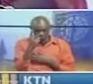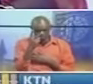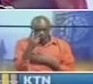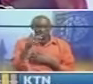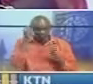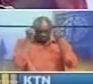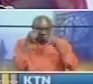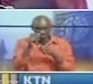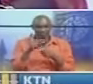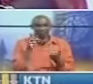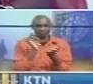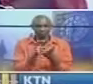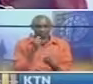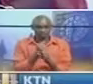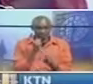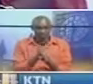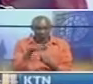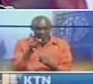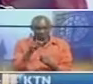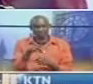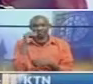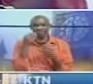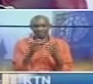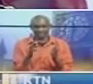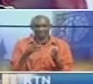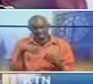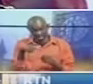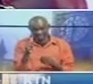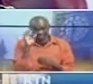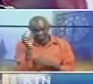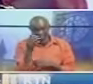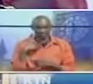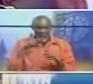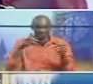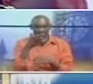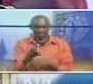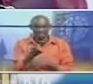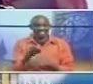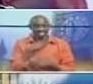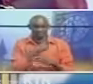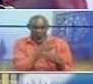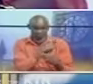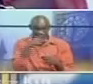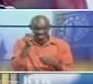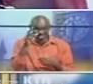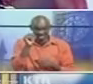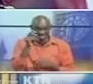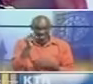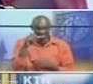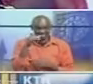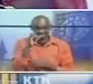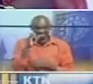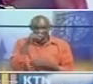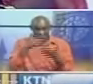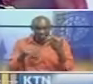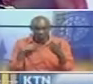dismissed over looting, while a third is under investigation. The Chief of Defence Forces, General Julius Karangi, maintains that a